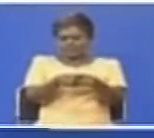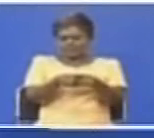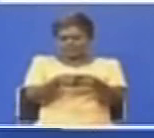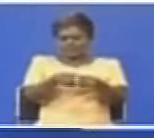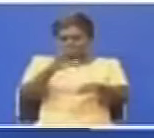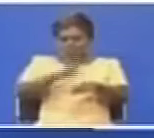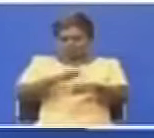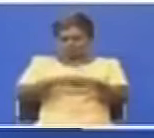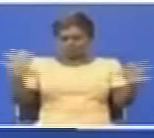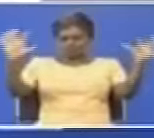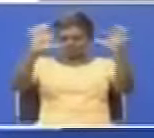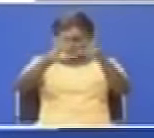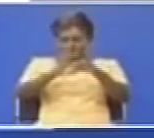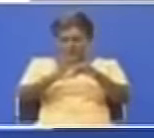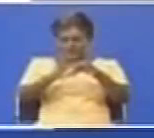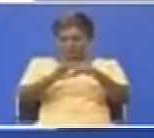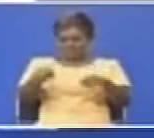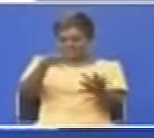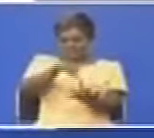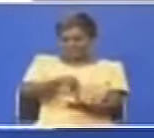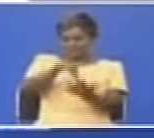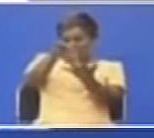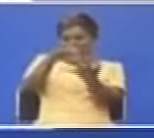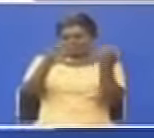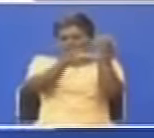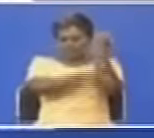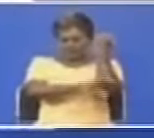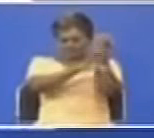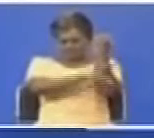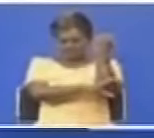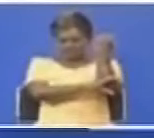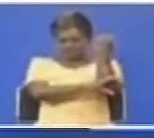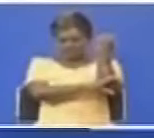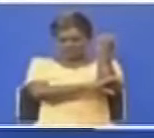athlete is something special in a country who